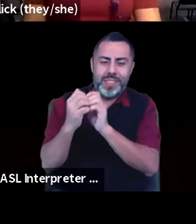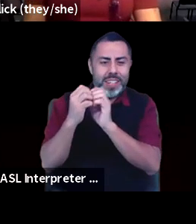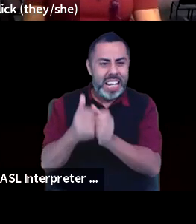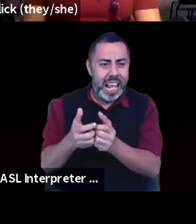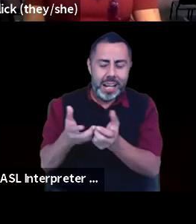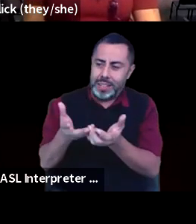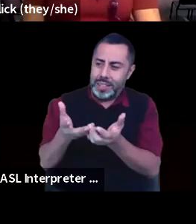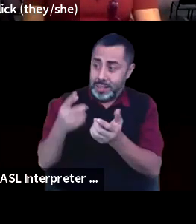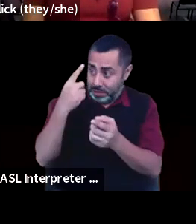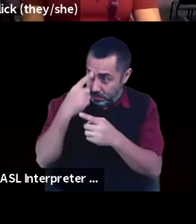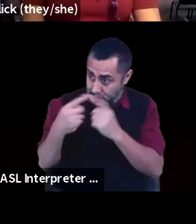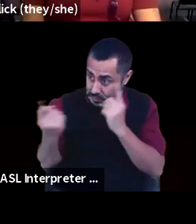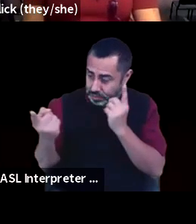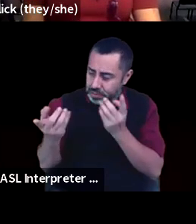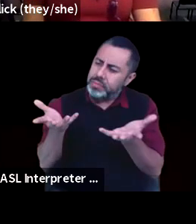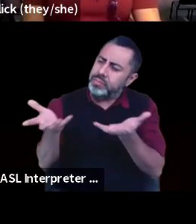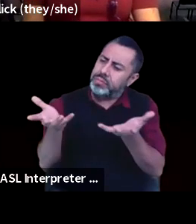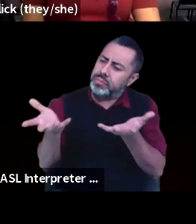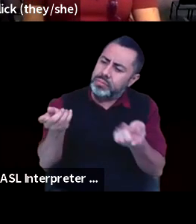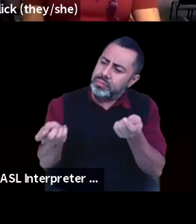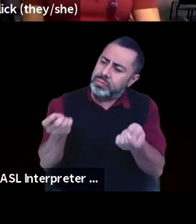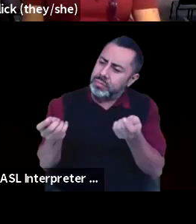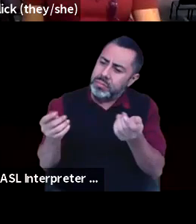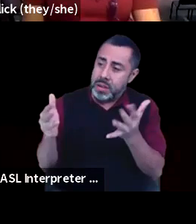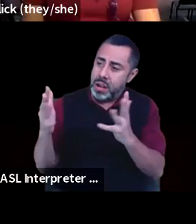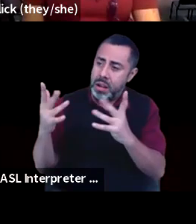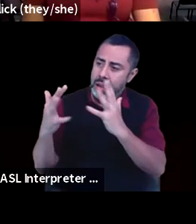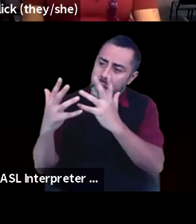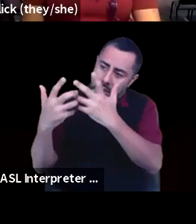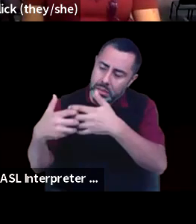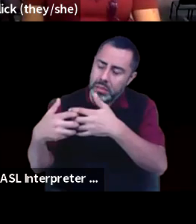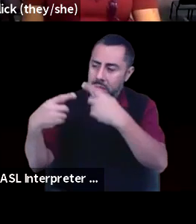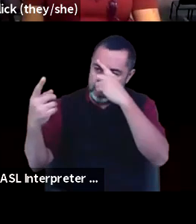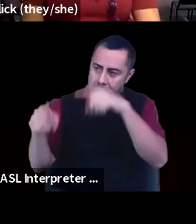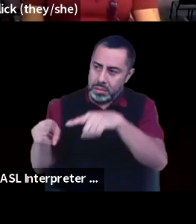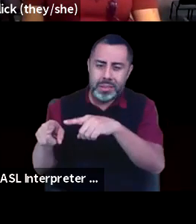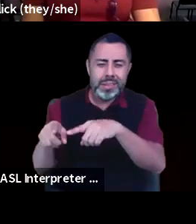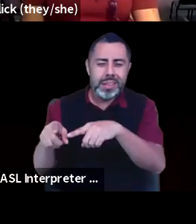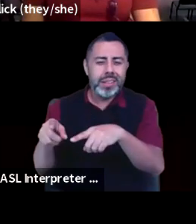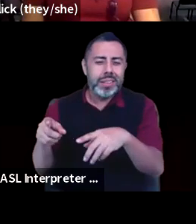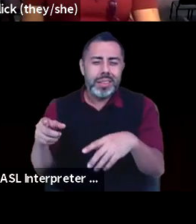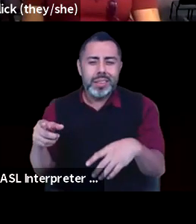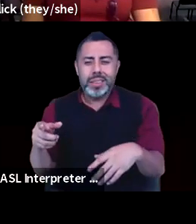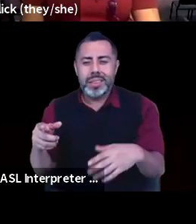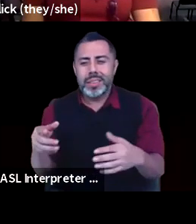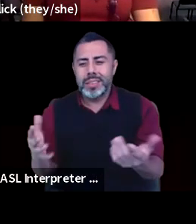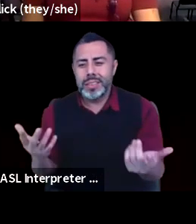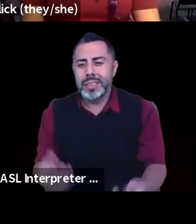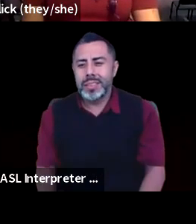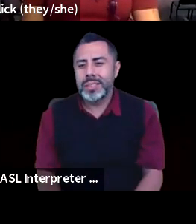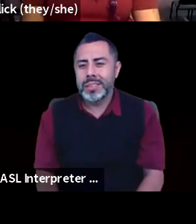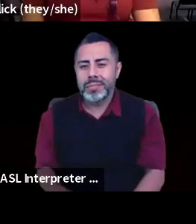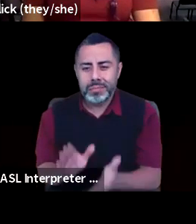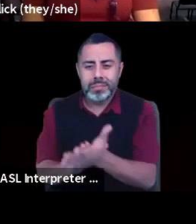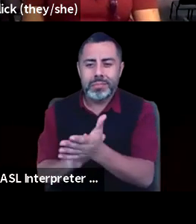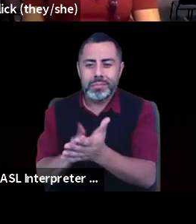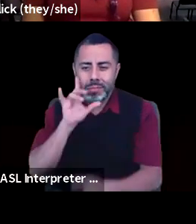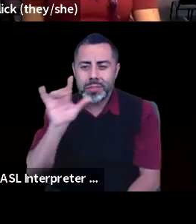manage that discordant and find consensus. So yeah, I get you, Miigwech, for that.